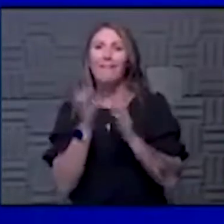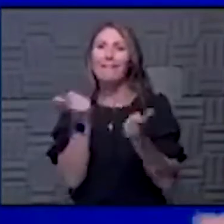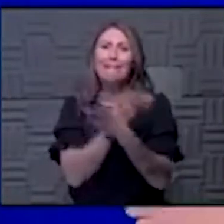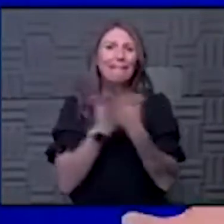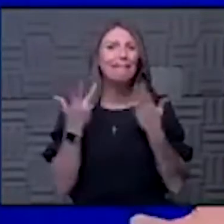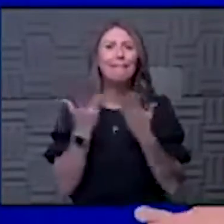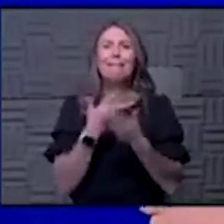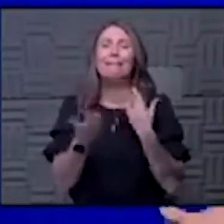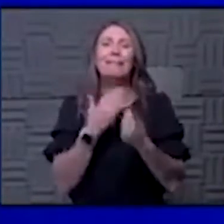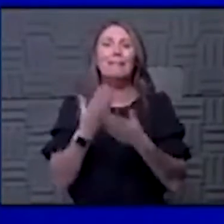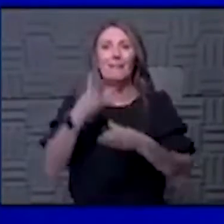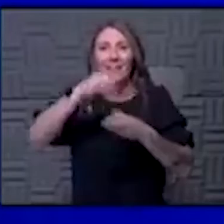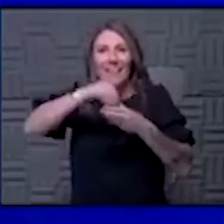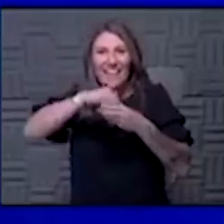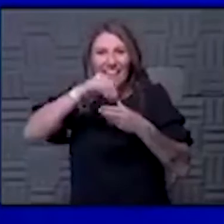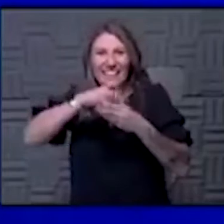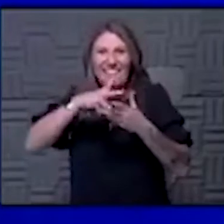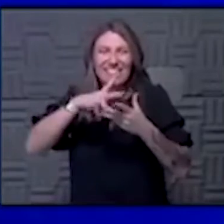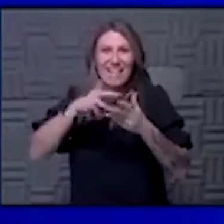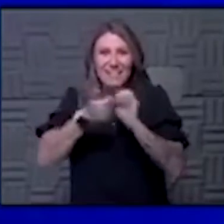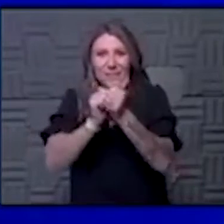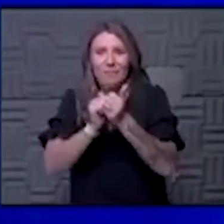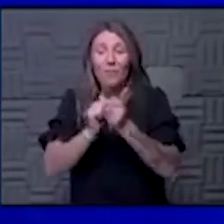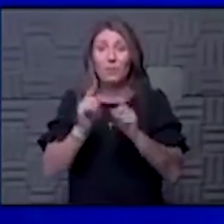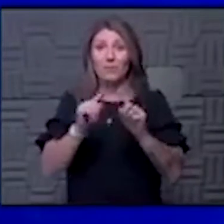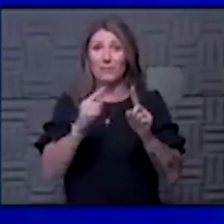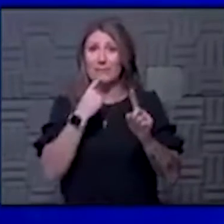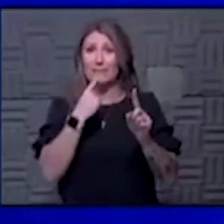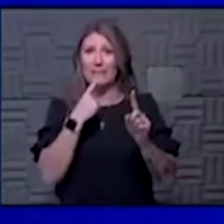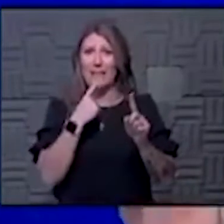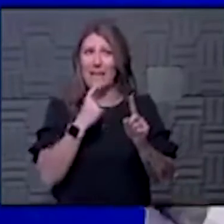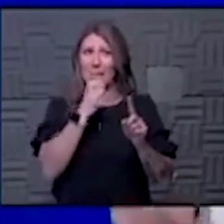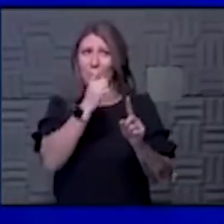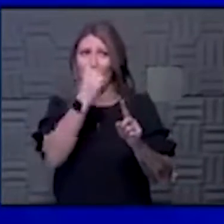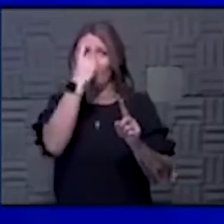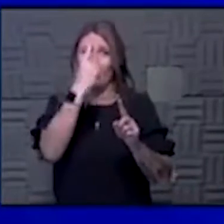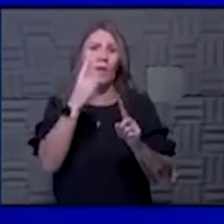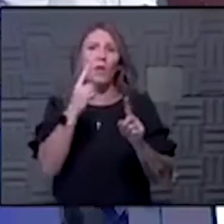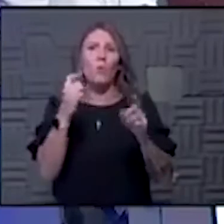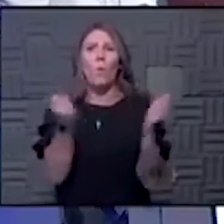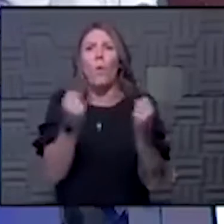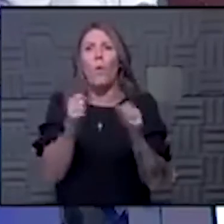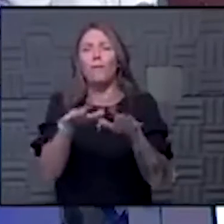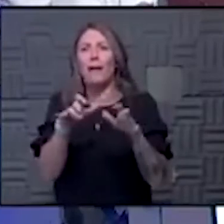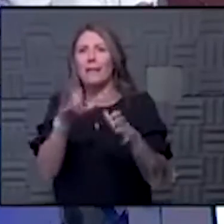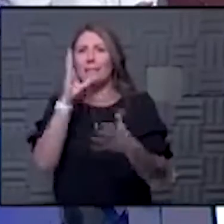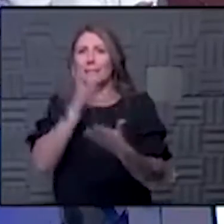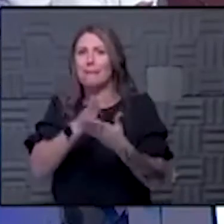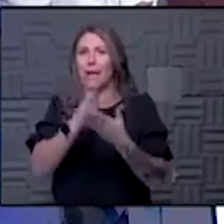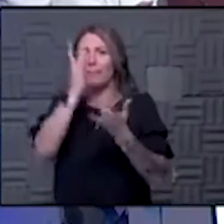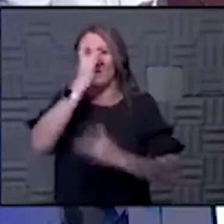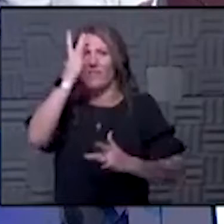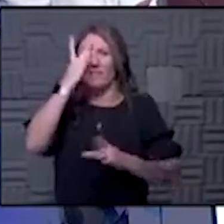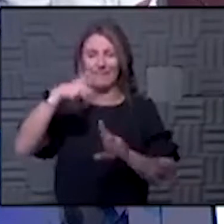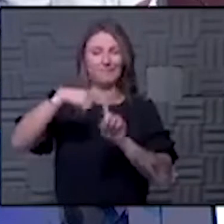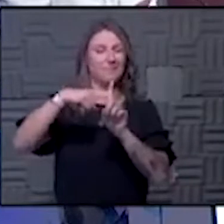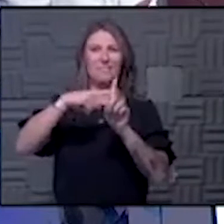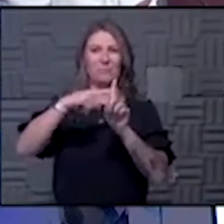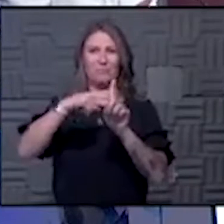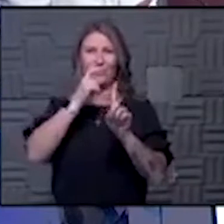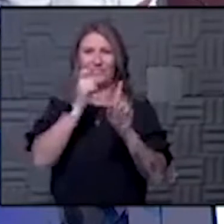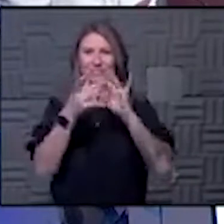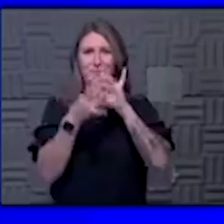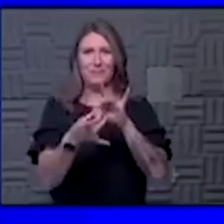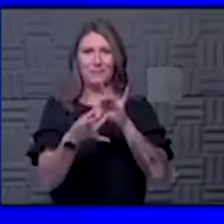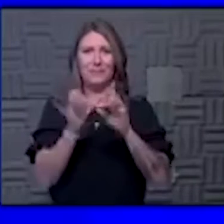it's all going to be the same. And just to say, I don't think the cold and the ice are going to stop the virus. Yeah, I don't think the temperature is going to have anything to do with that in